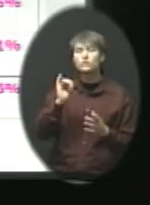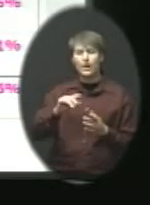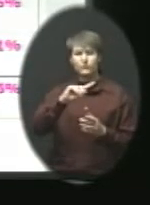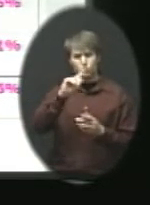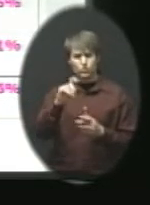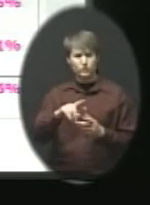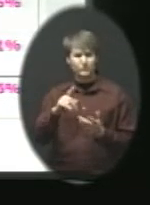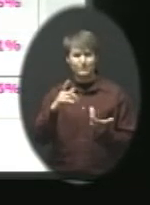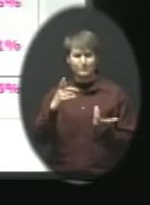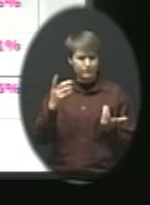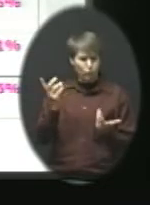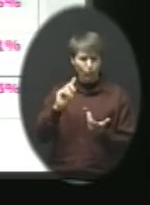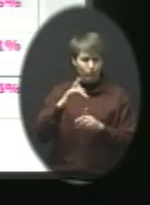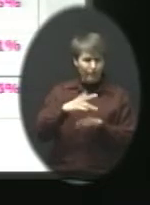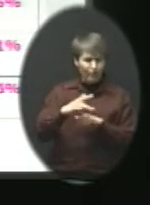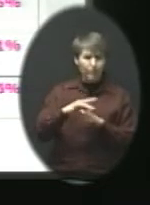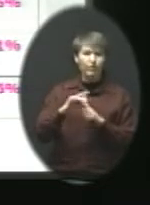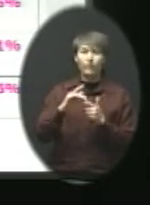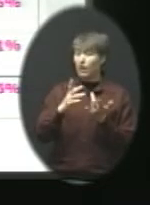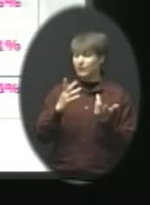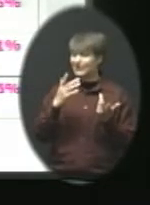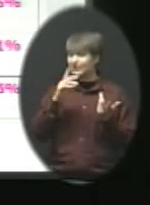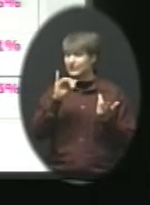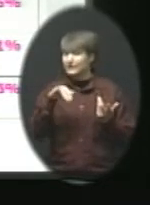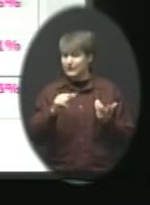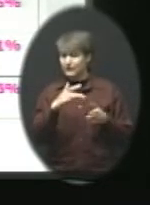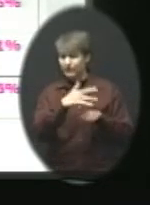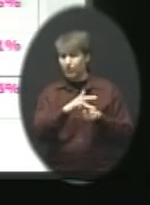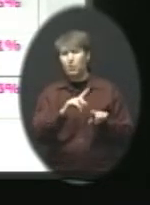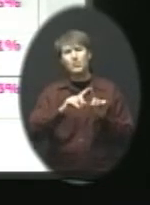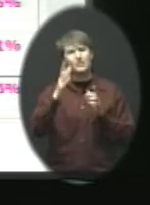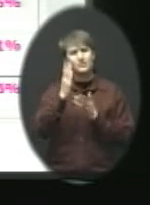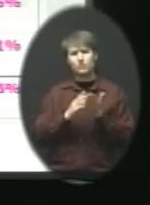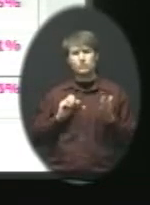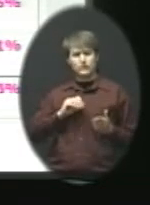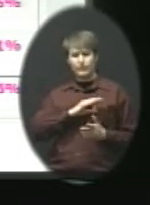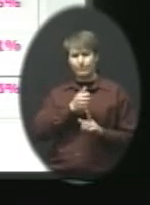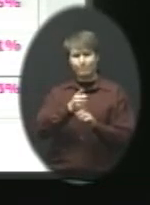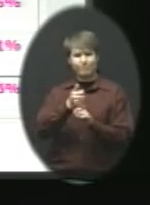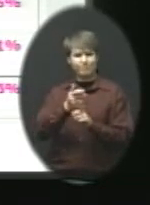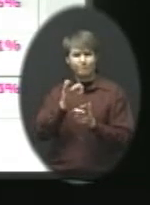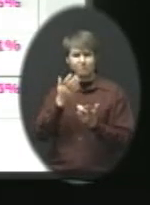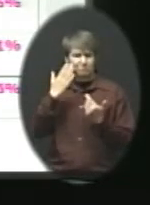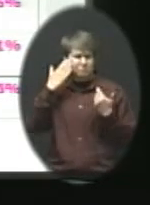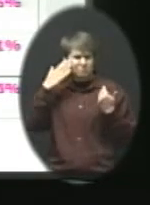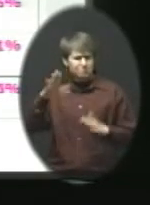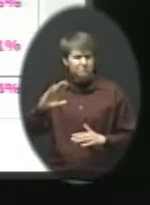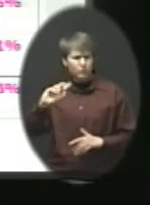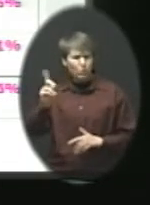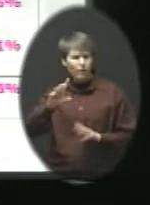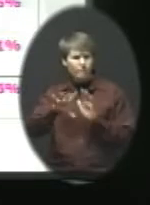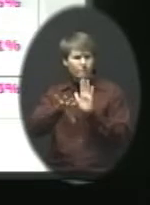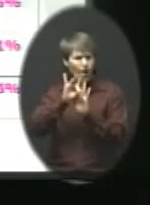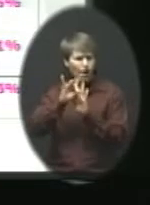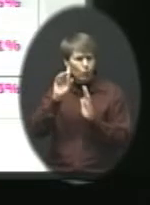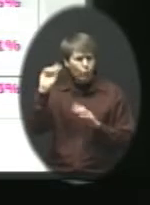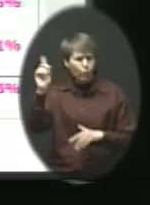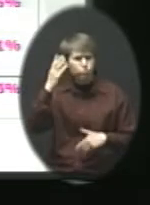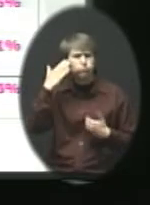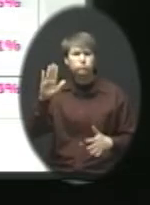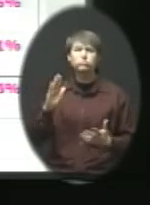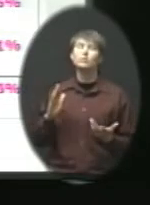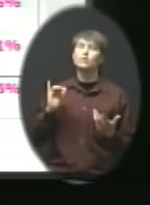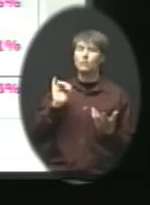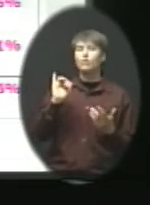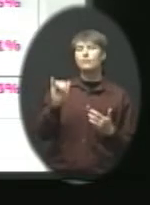all available, very transparent, but we have some staff who are indicating that they don't know where to find that information. So